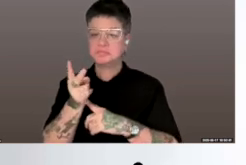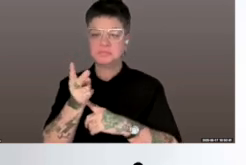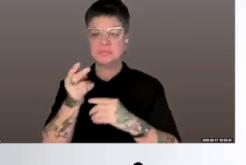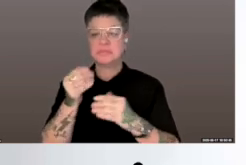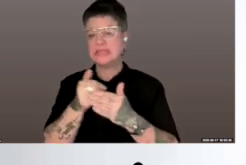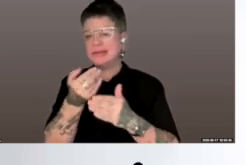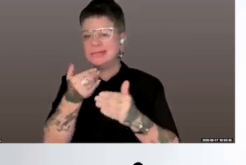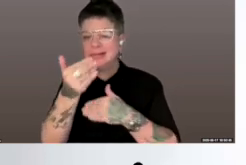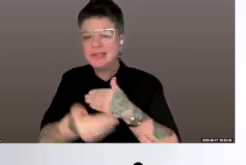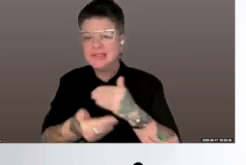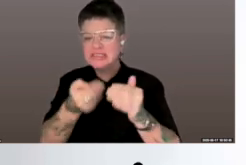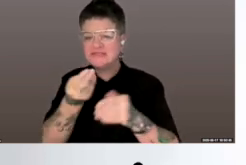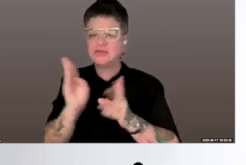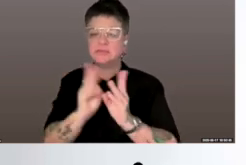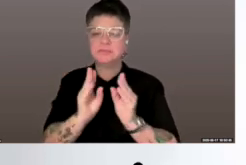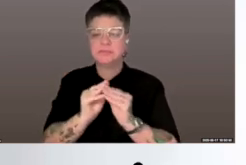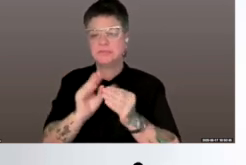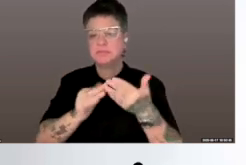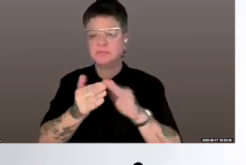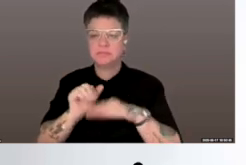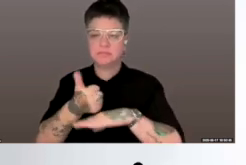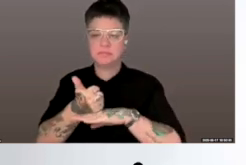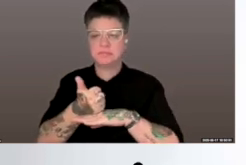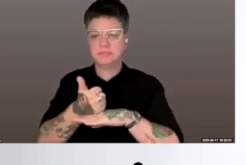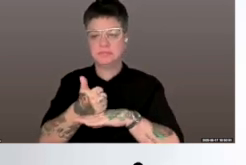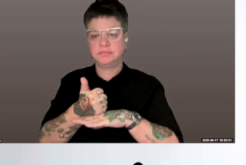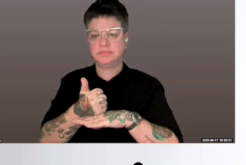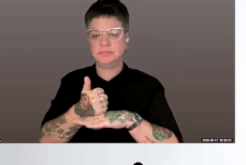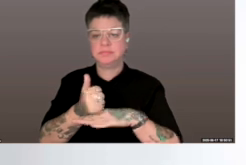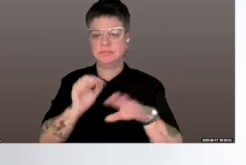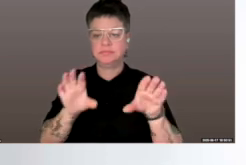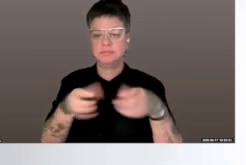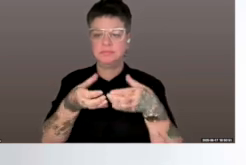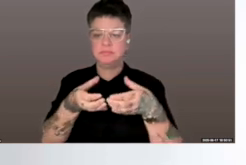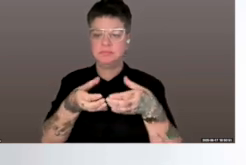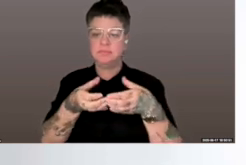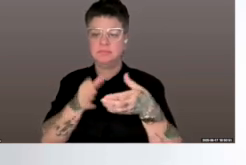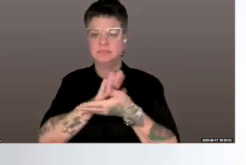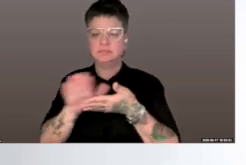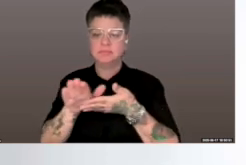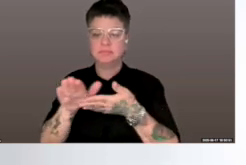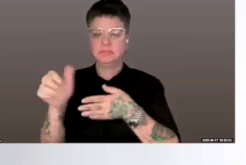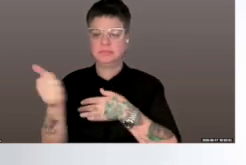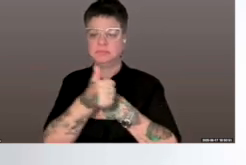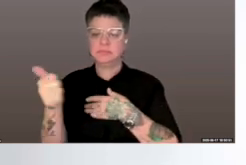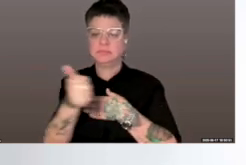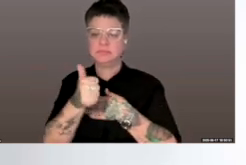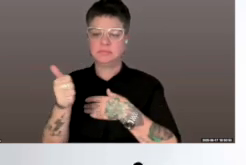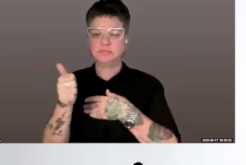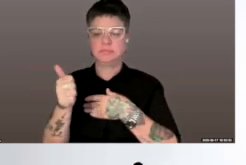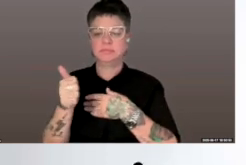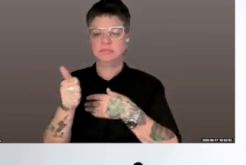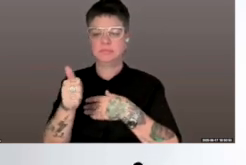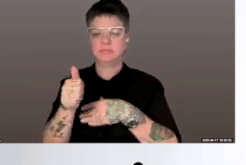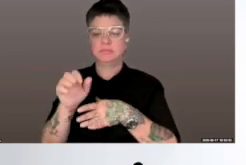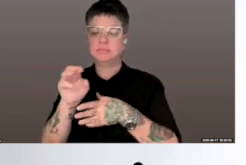Thank you, Denise. We also like to open this moment for any general questions. We might have a minute